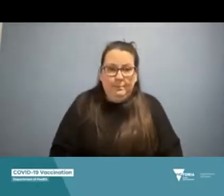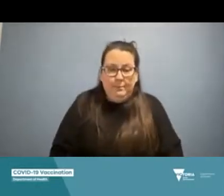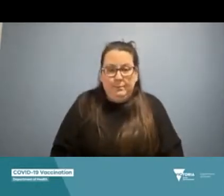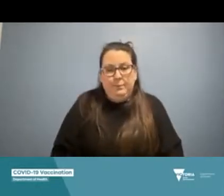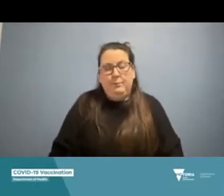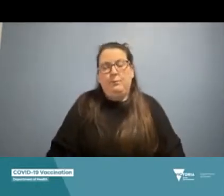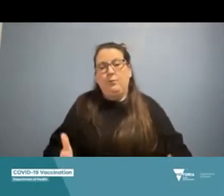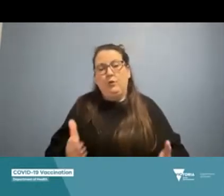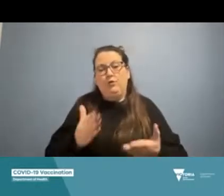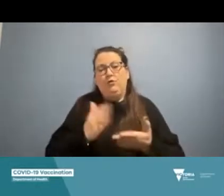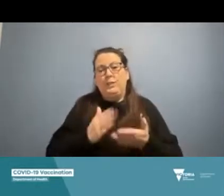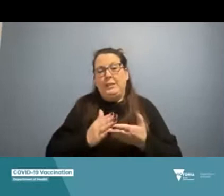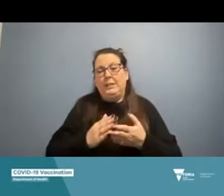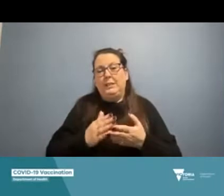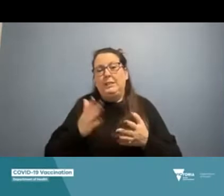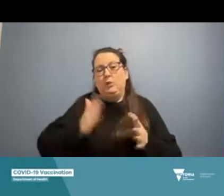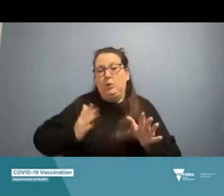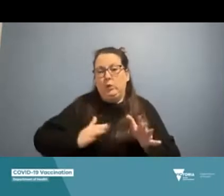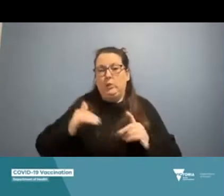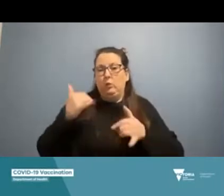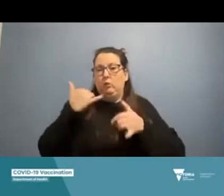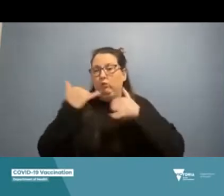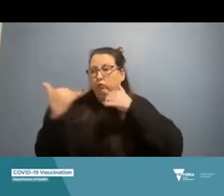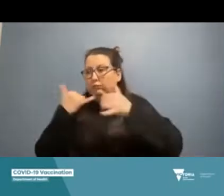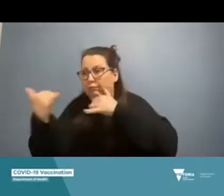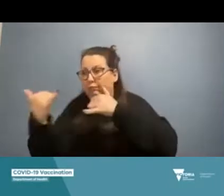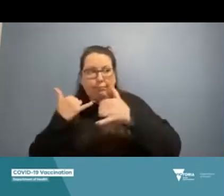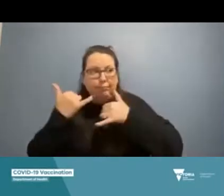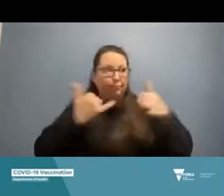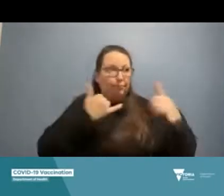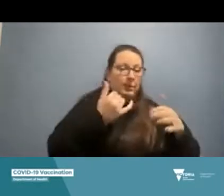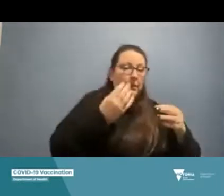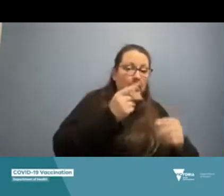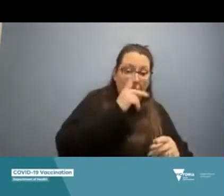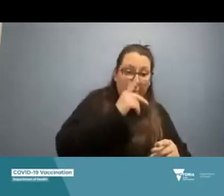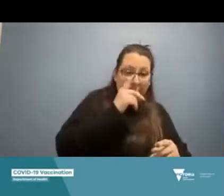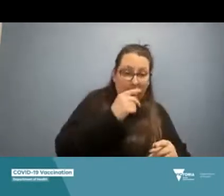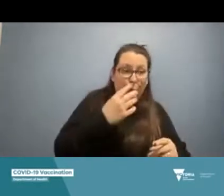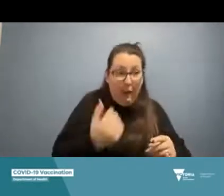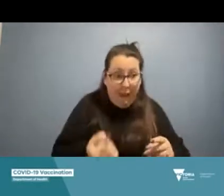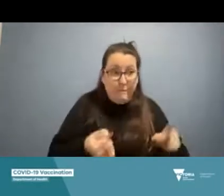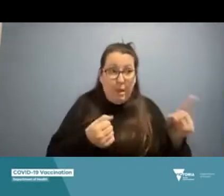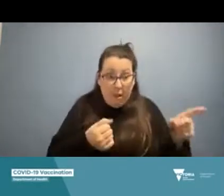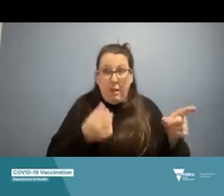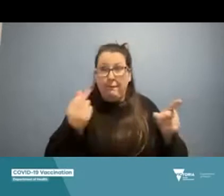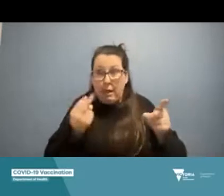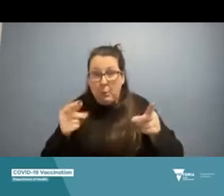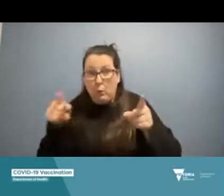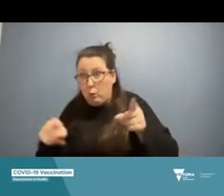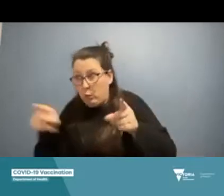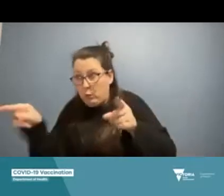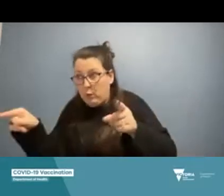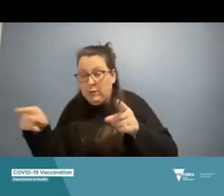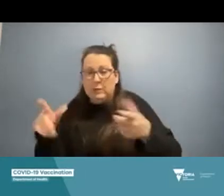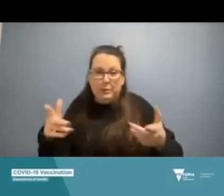think, ringing around, because maybe some places might have some stock in place as well.